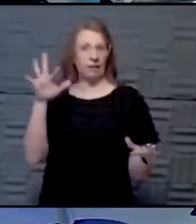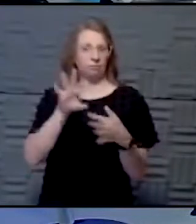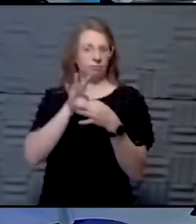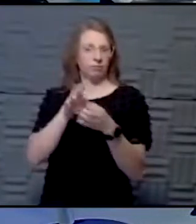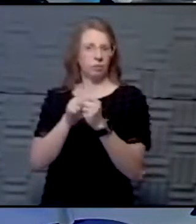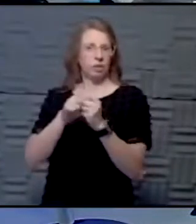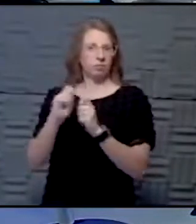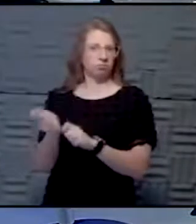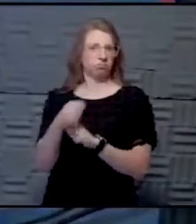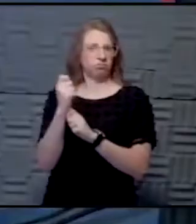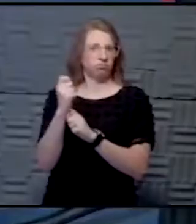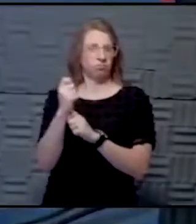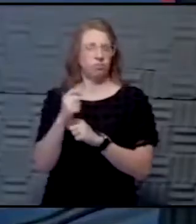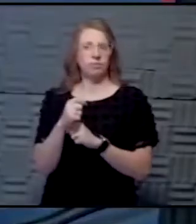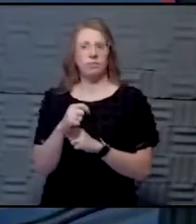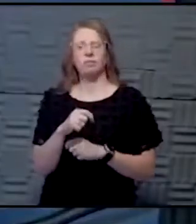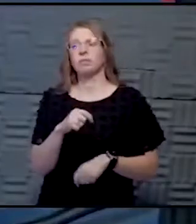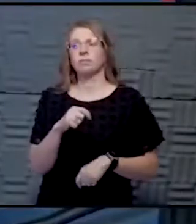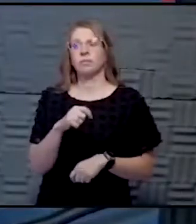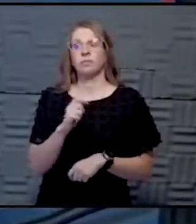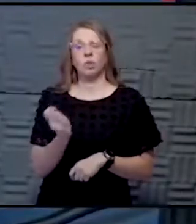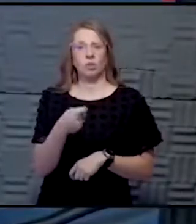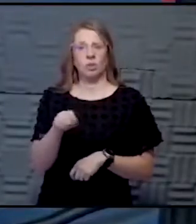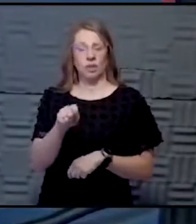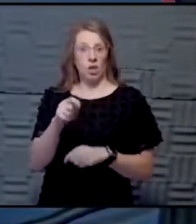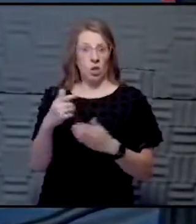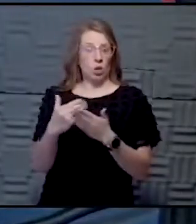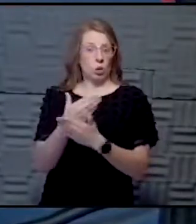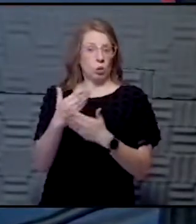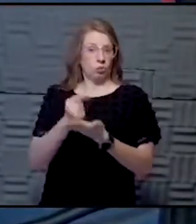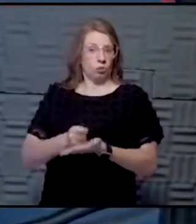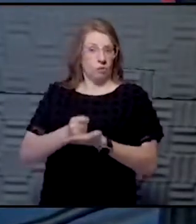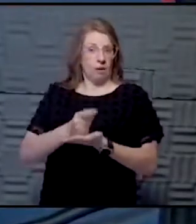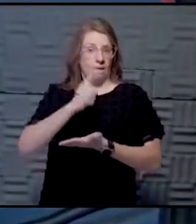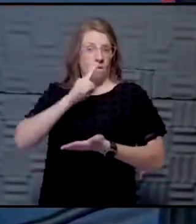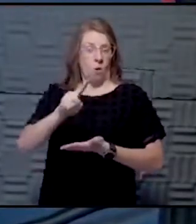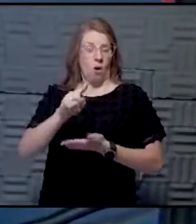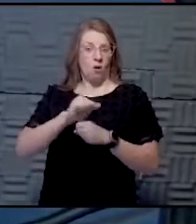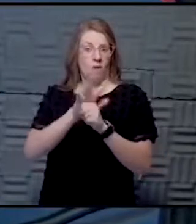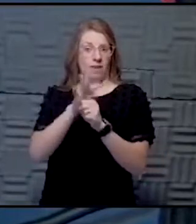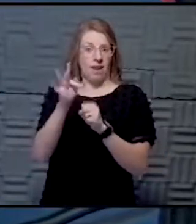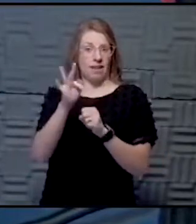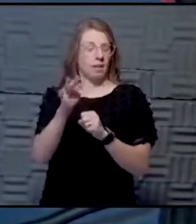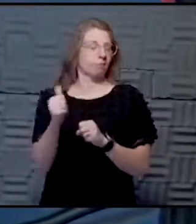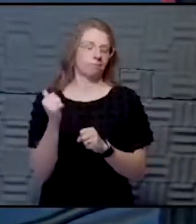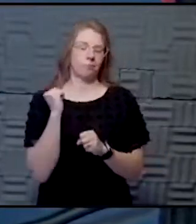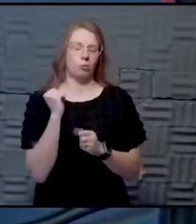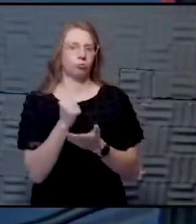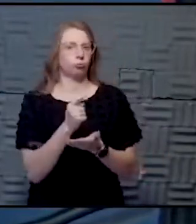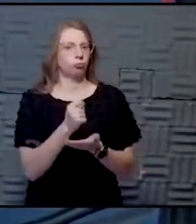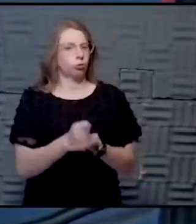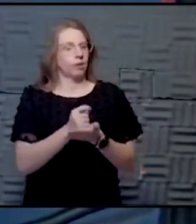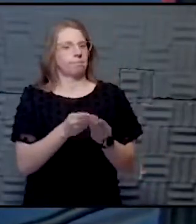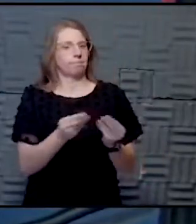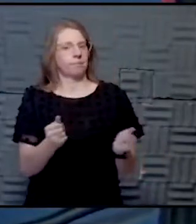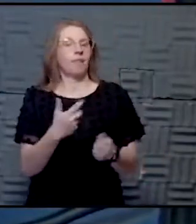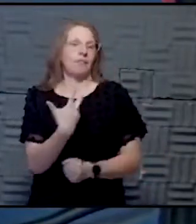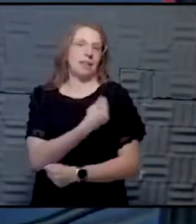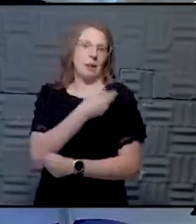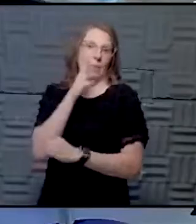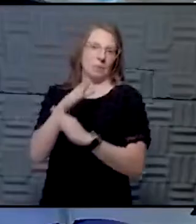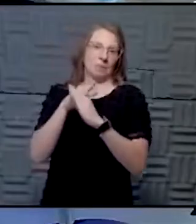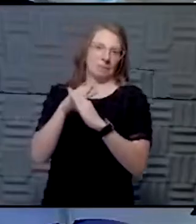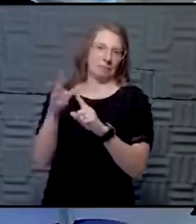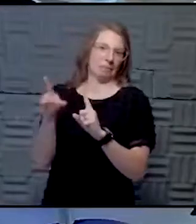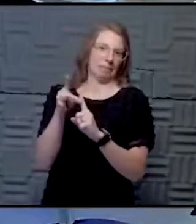this your new treatment for COVID-19? This will not treat or prevent COVID-19. Dang it! Then but what vaccination good is it really? does. I